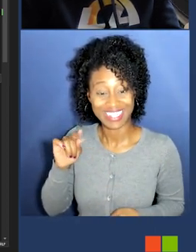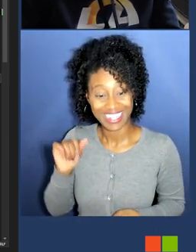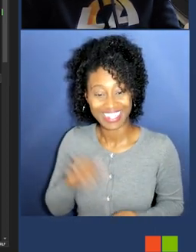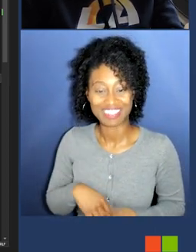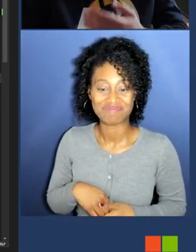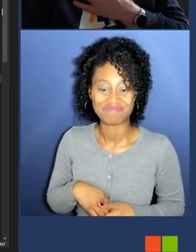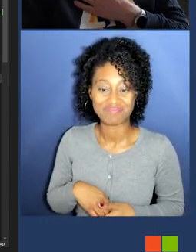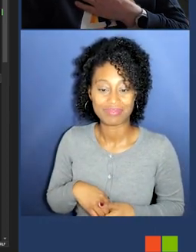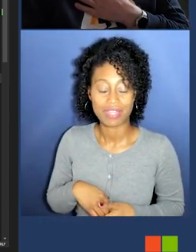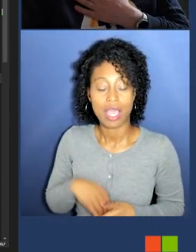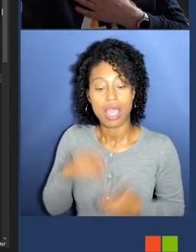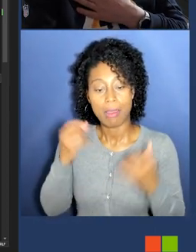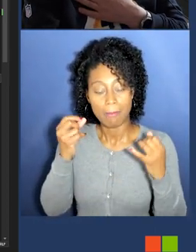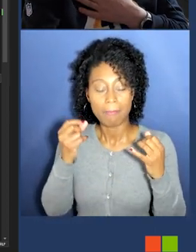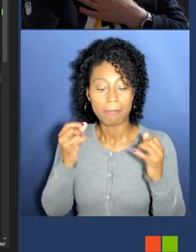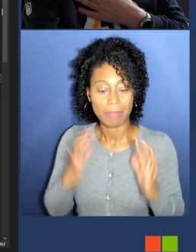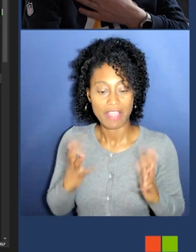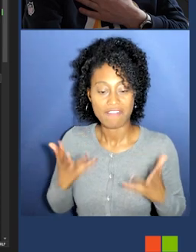event. So it's